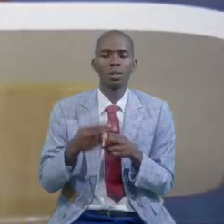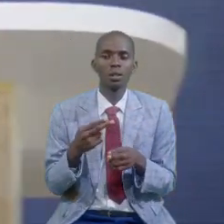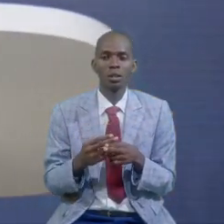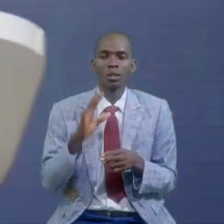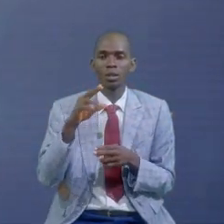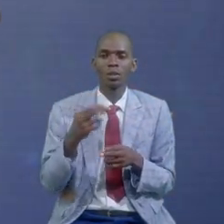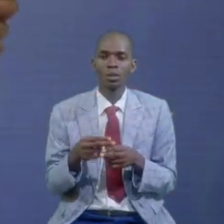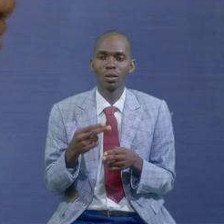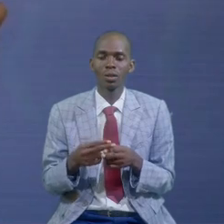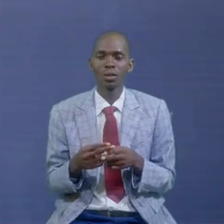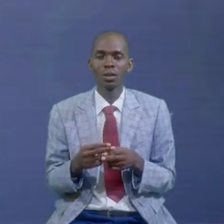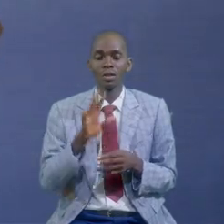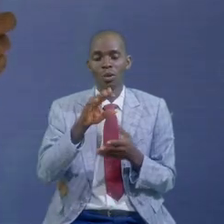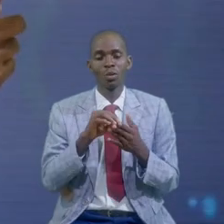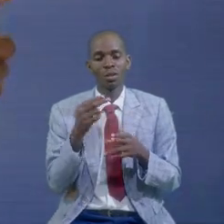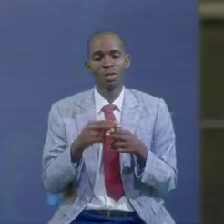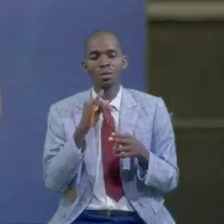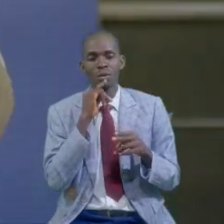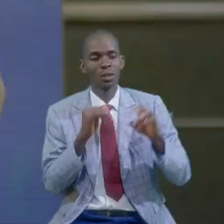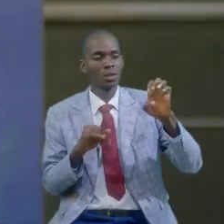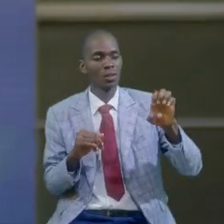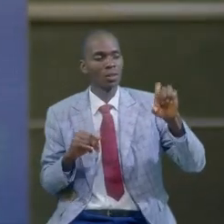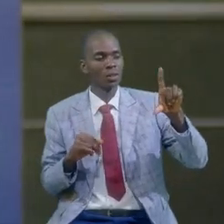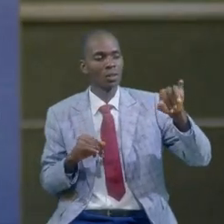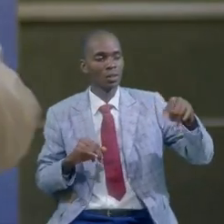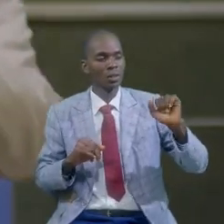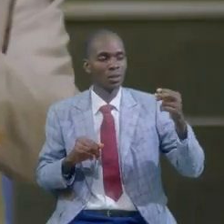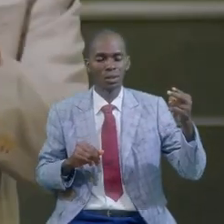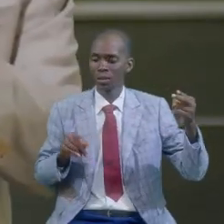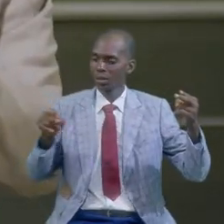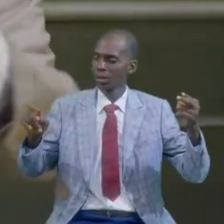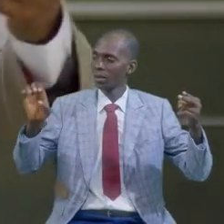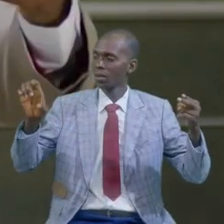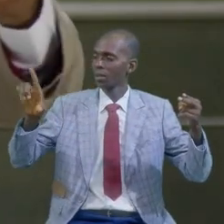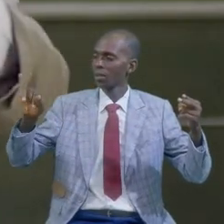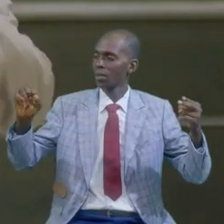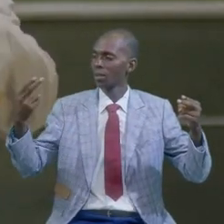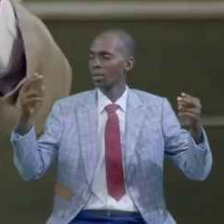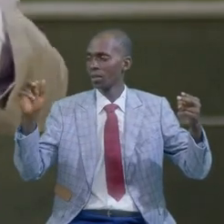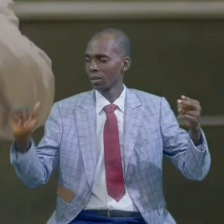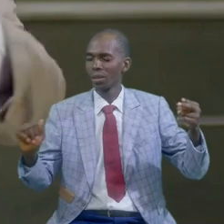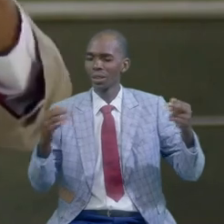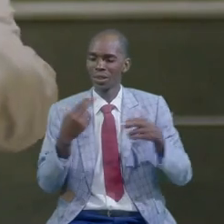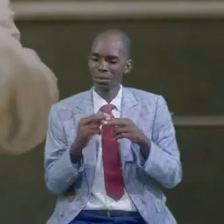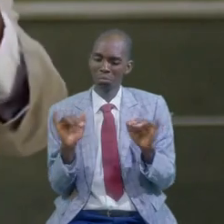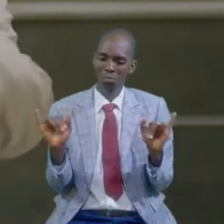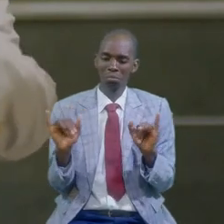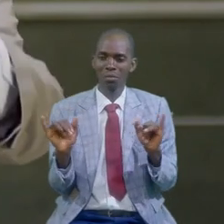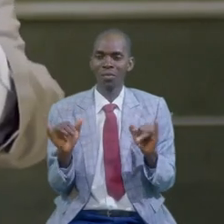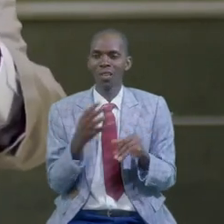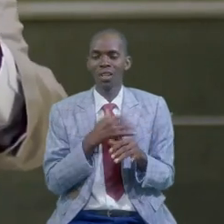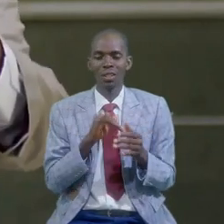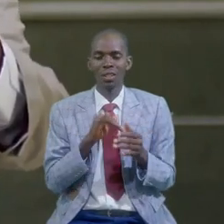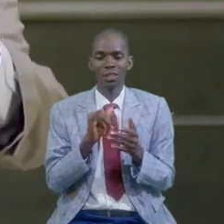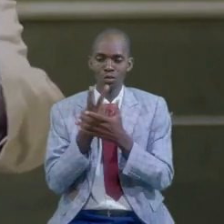is Elijah. His name is like yours, Elisha. And those two will